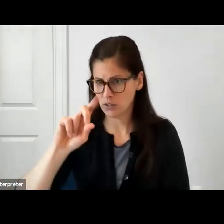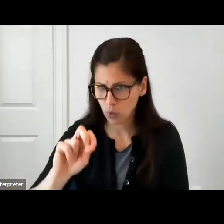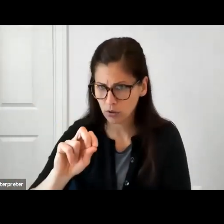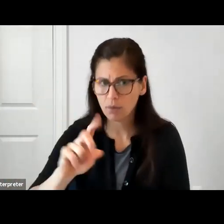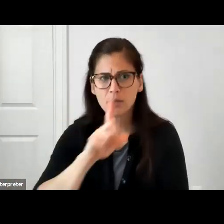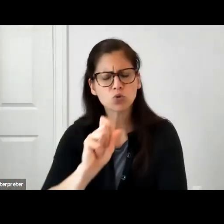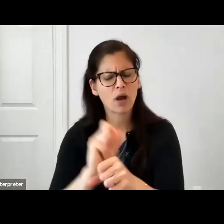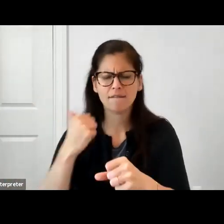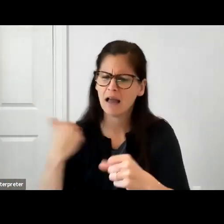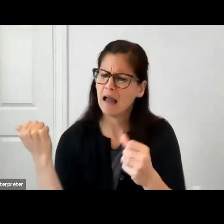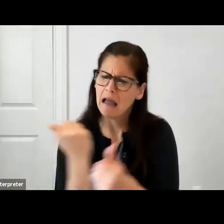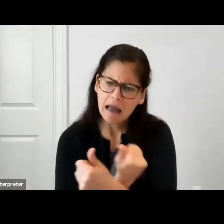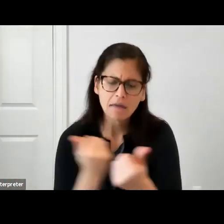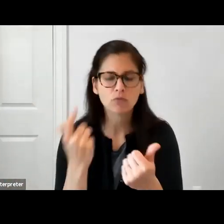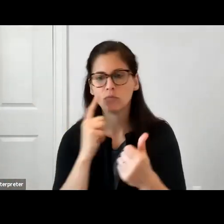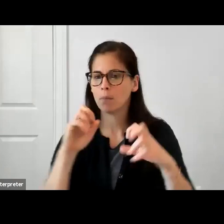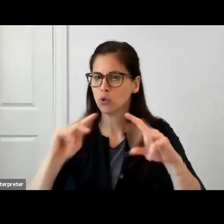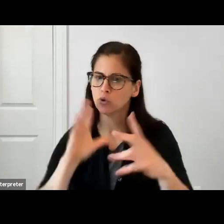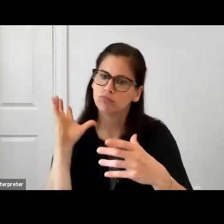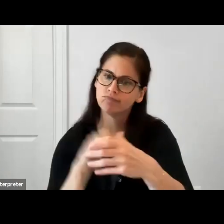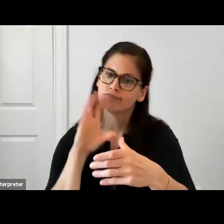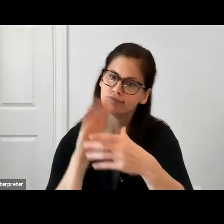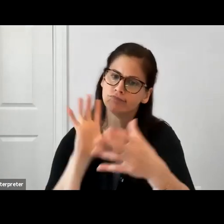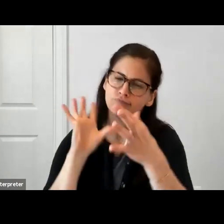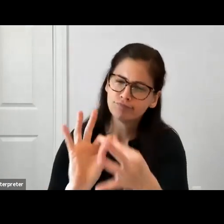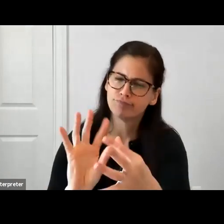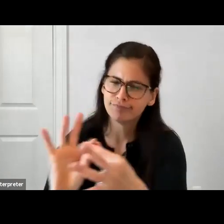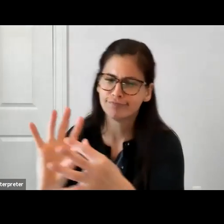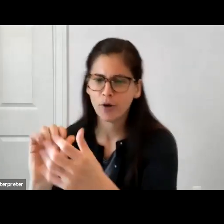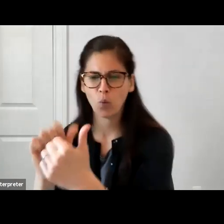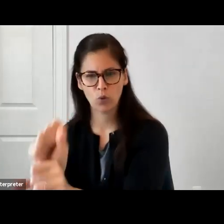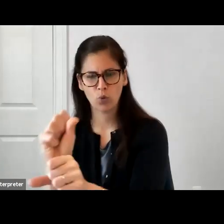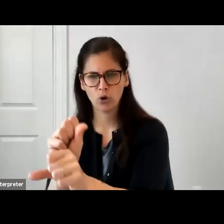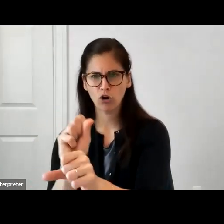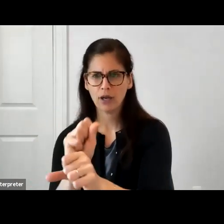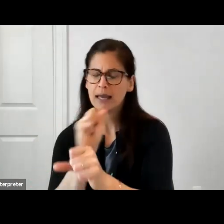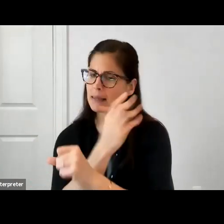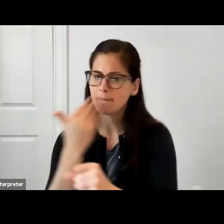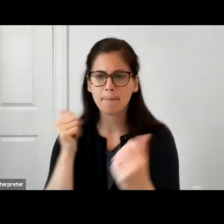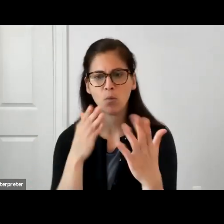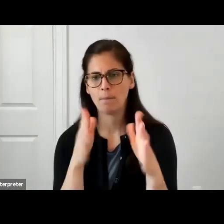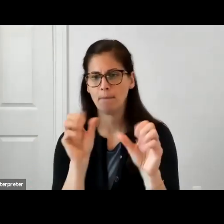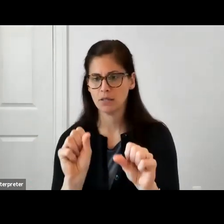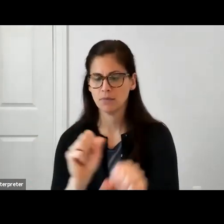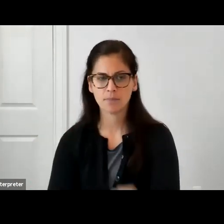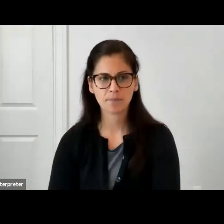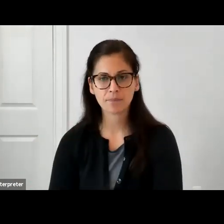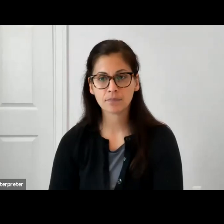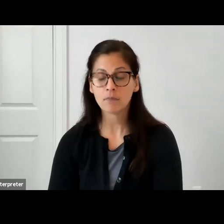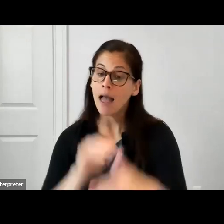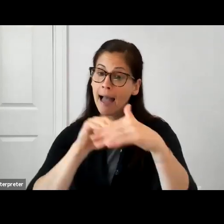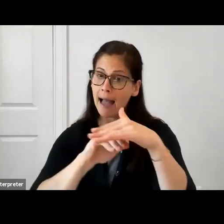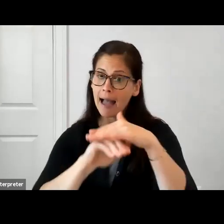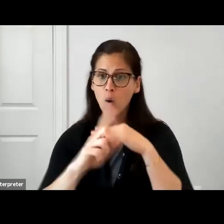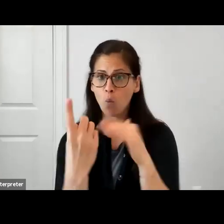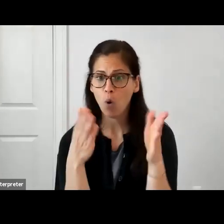that they have every opportunity to engage with our work in as an optimal a way as possible. But access is only